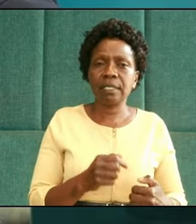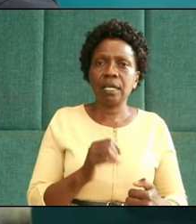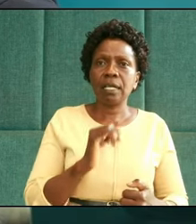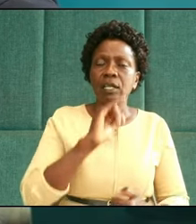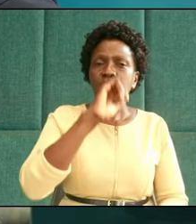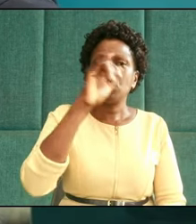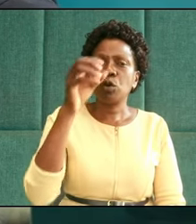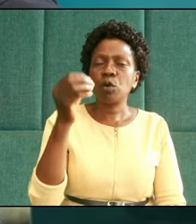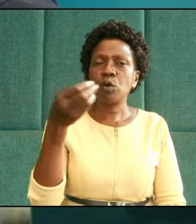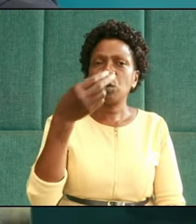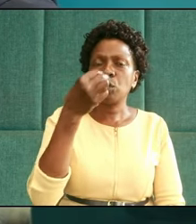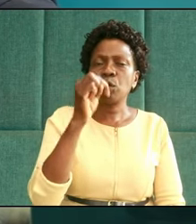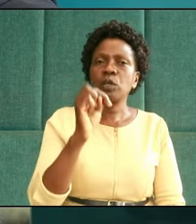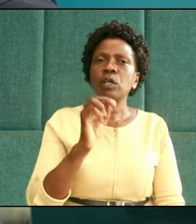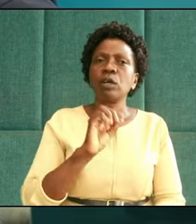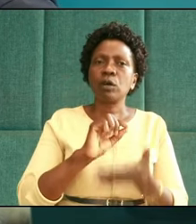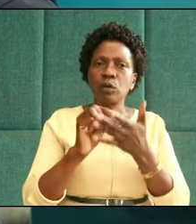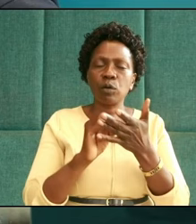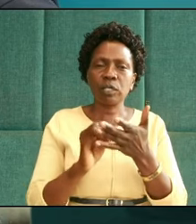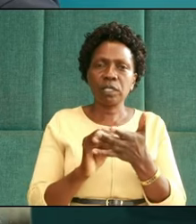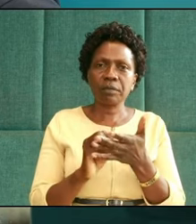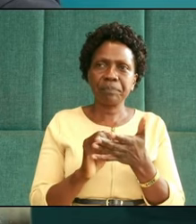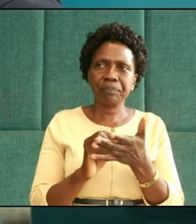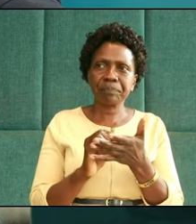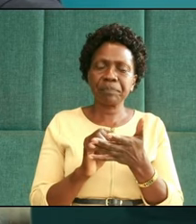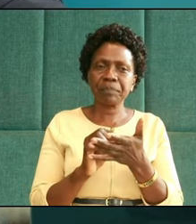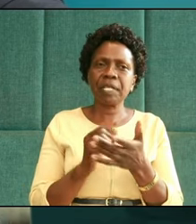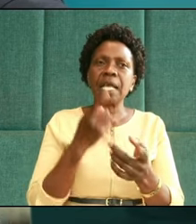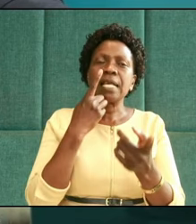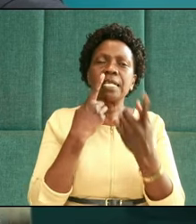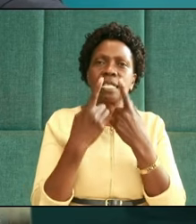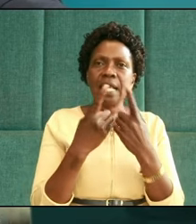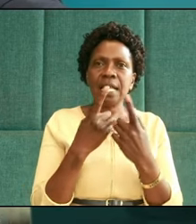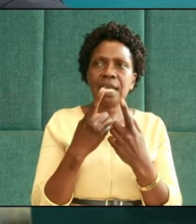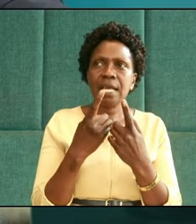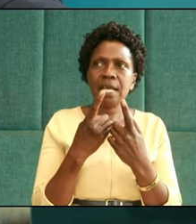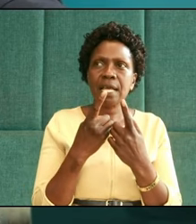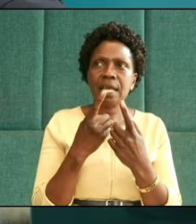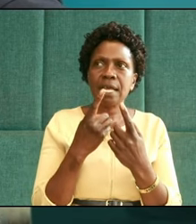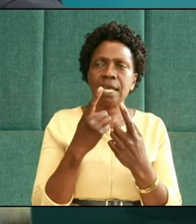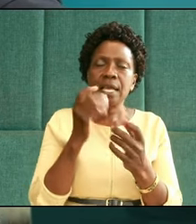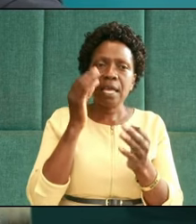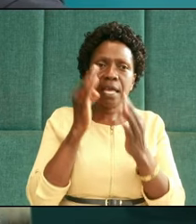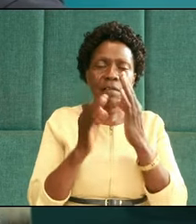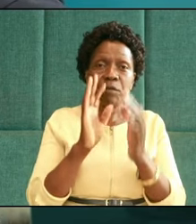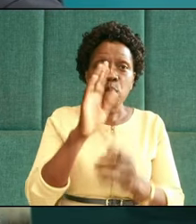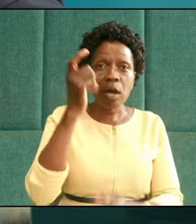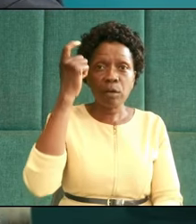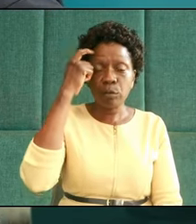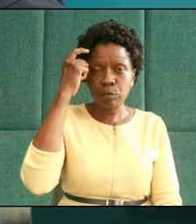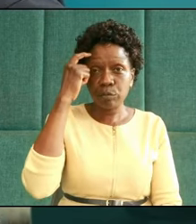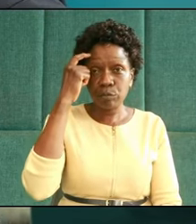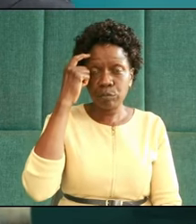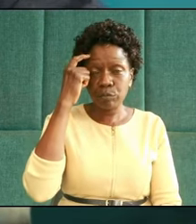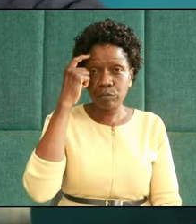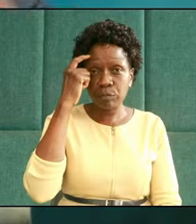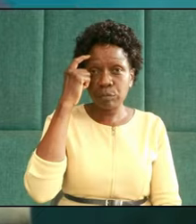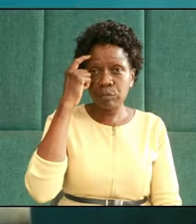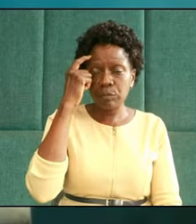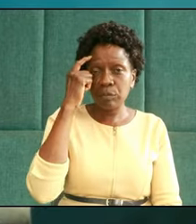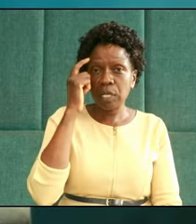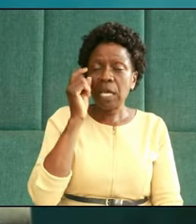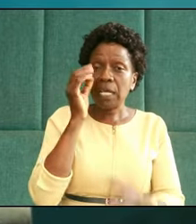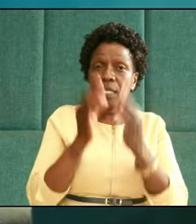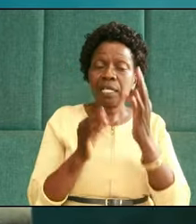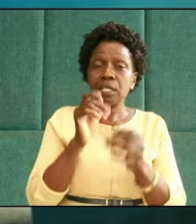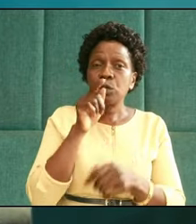John wrote in 1 John chapter 3, verse 20, he said, if your conscience condemns you, God